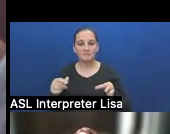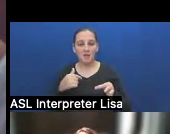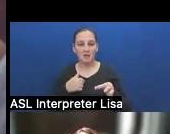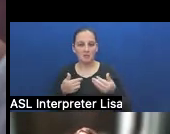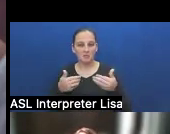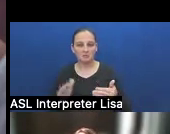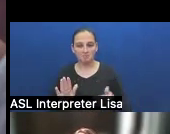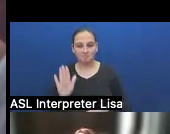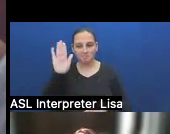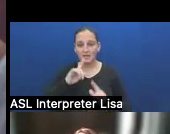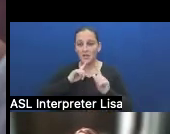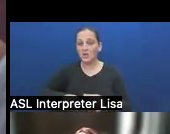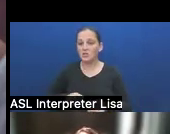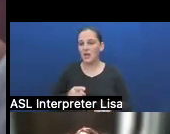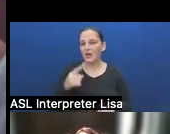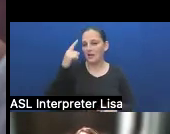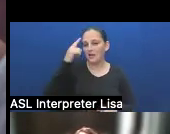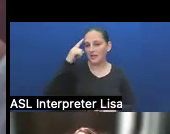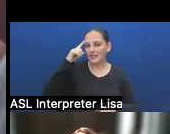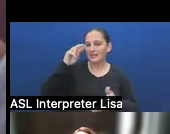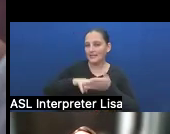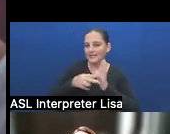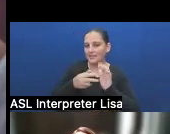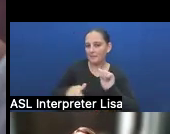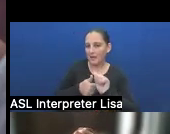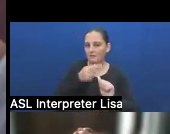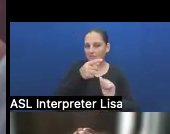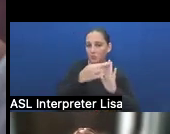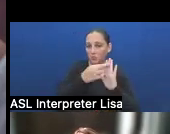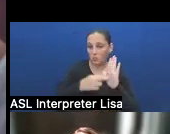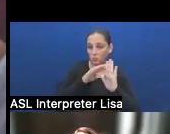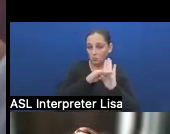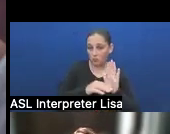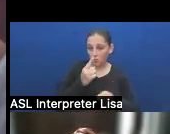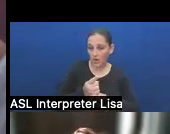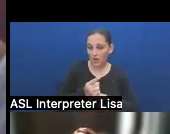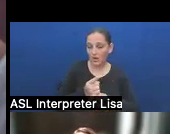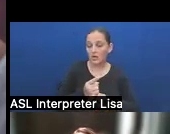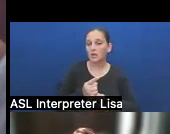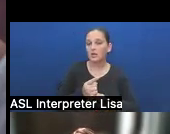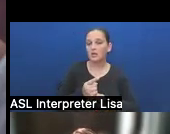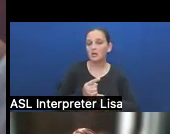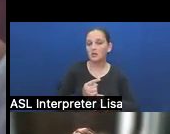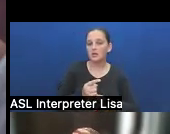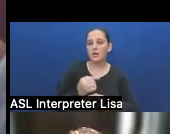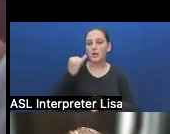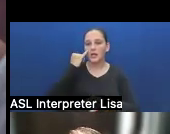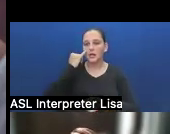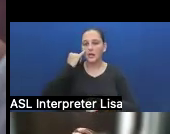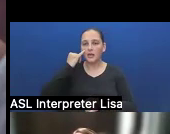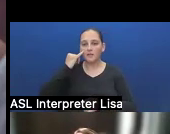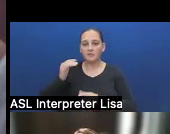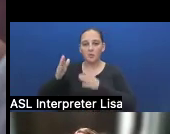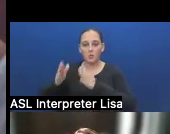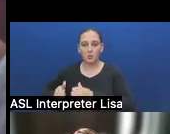I think there's an intent behind these regulations, right? Is the intent is so that someone with an